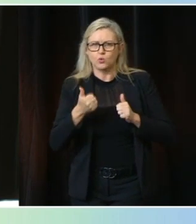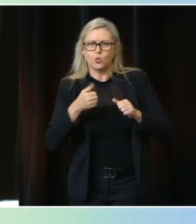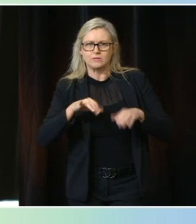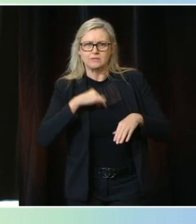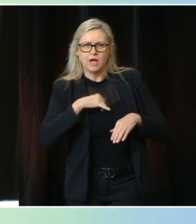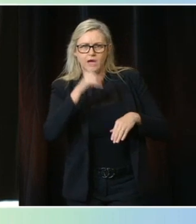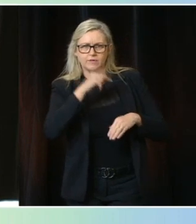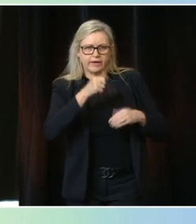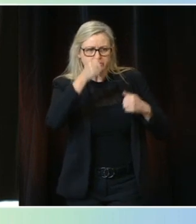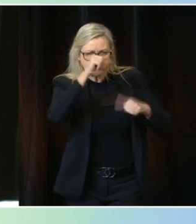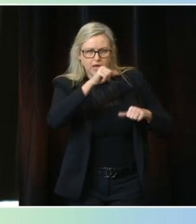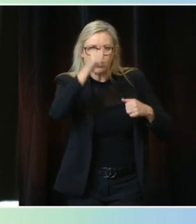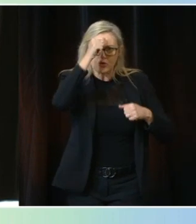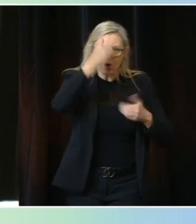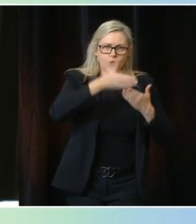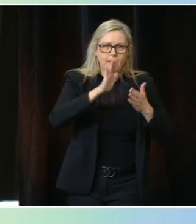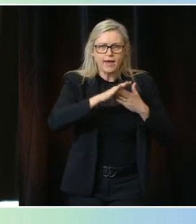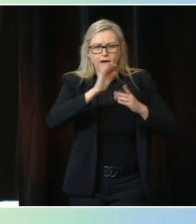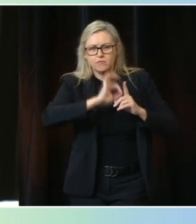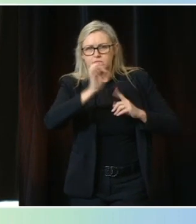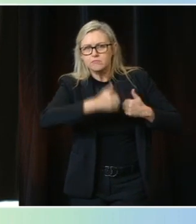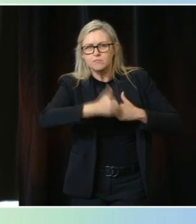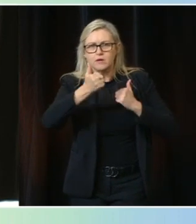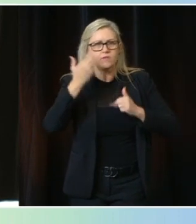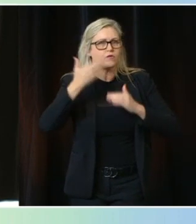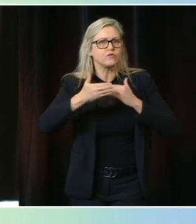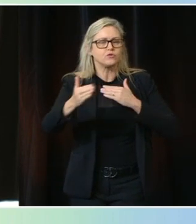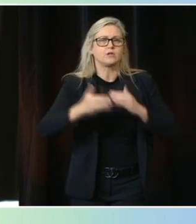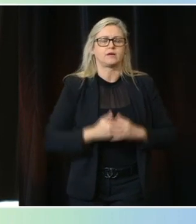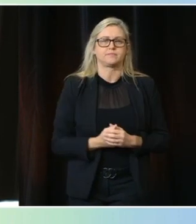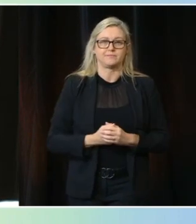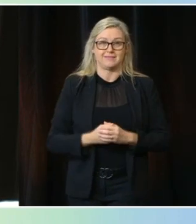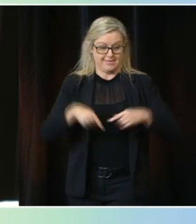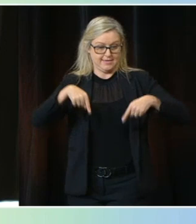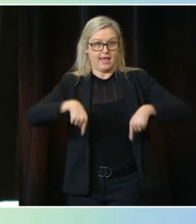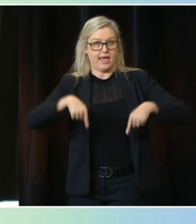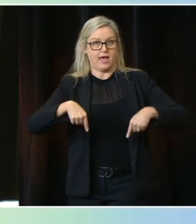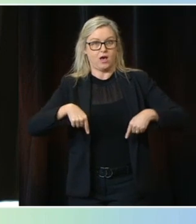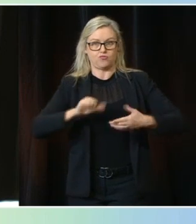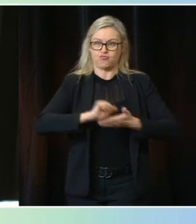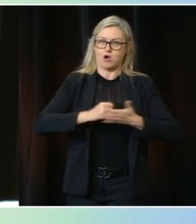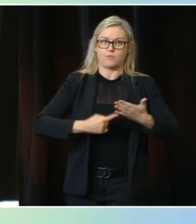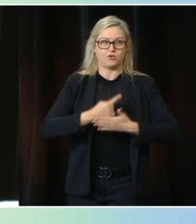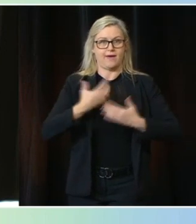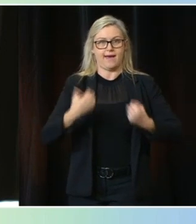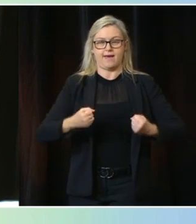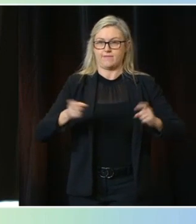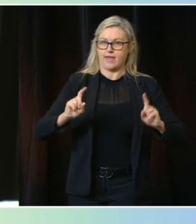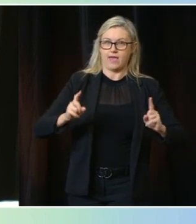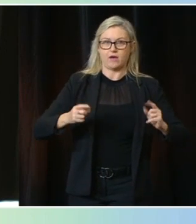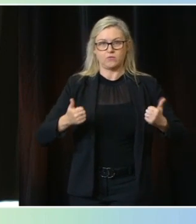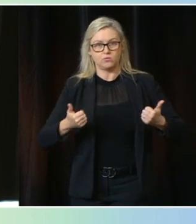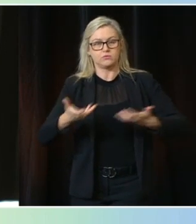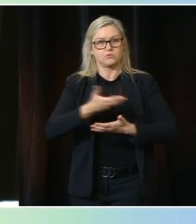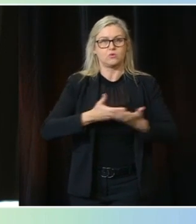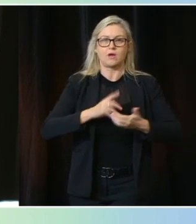to succeed in the years ahead this is the opportunity that is in front of us but more than